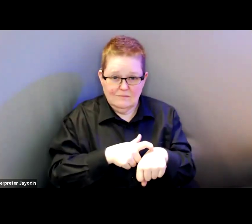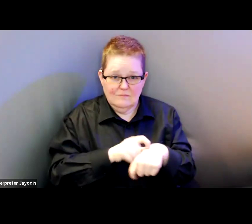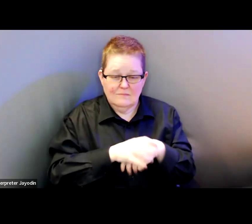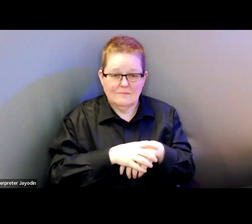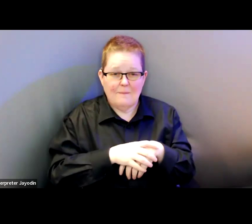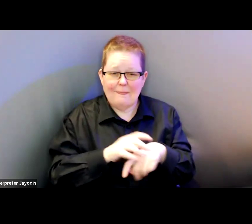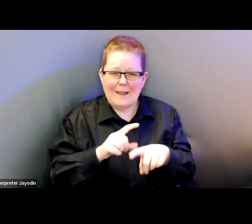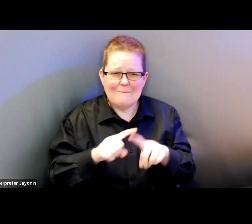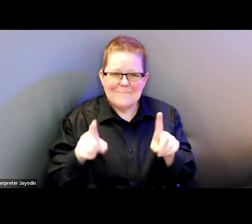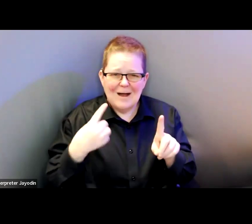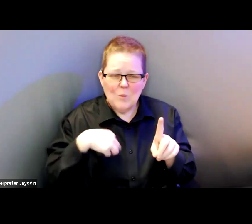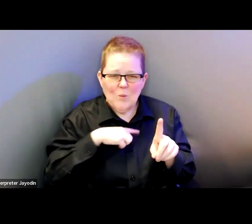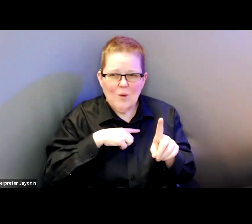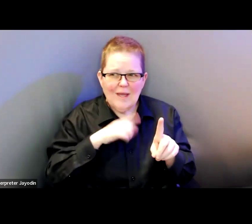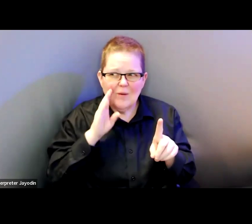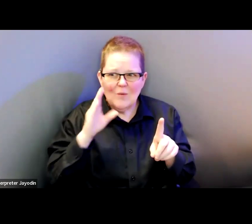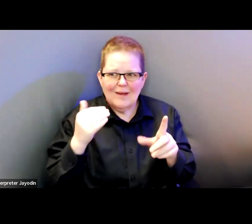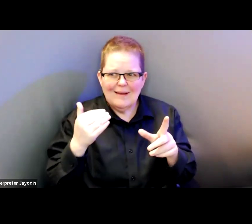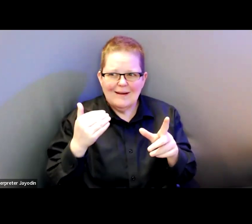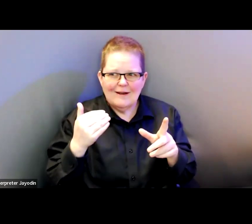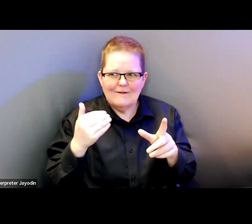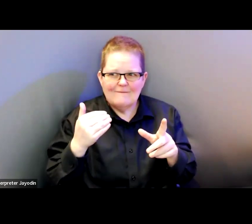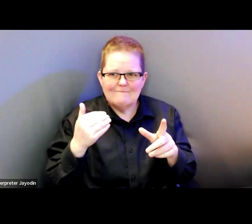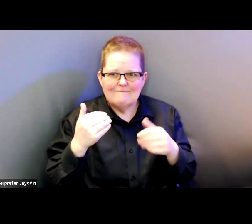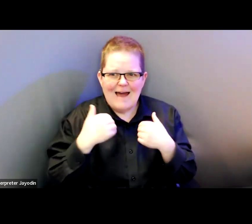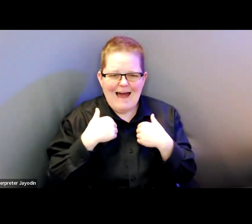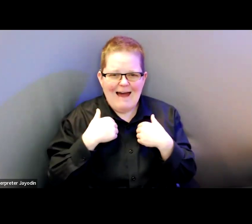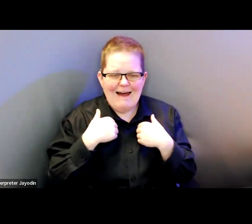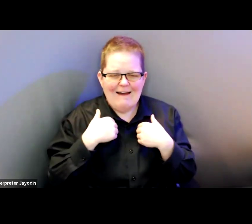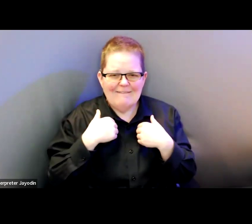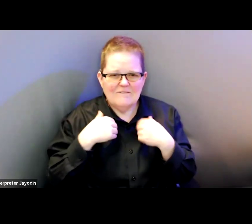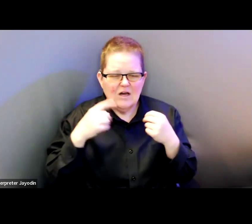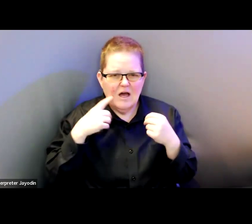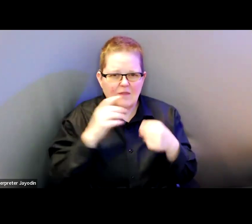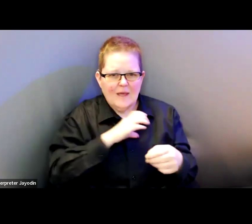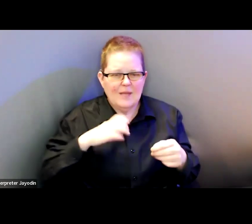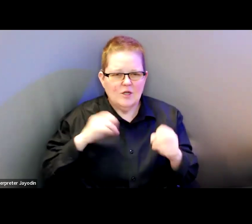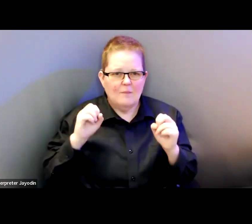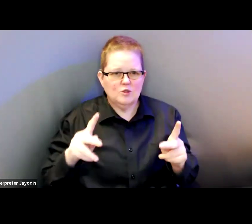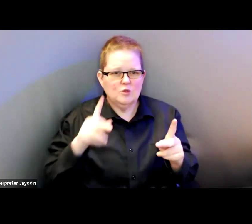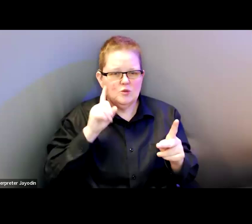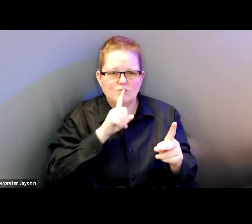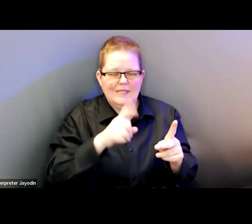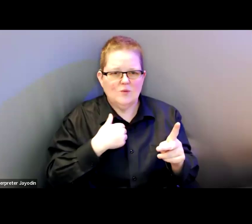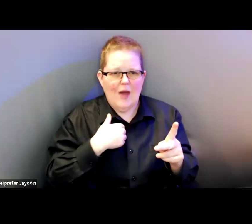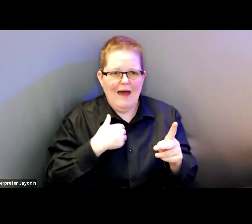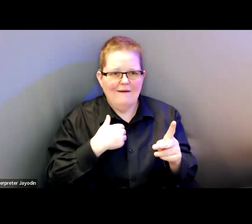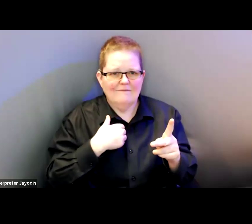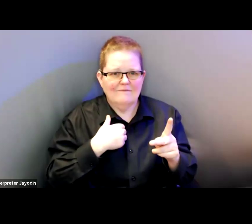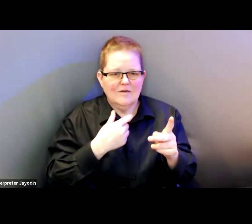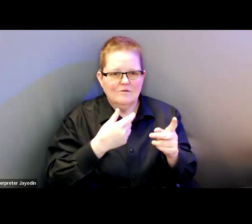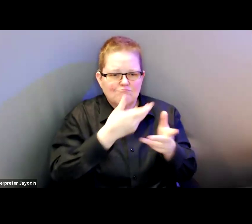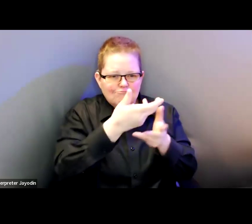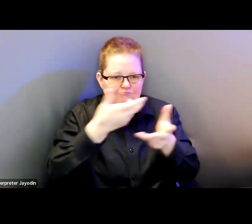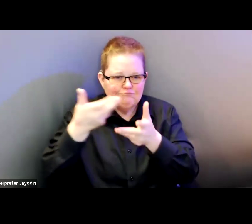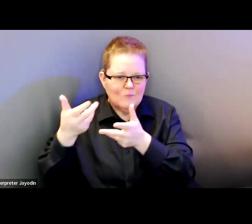But we wouldn't have, as the Federal Advisory Committee, an opportunity to have conversations with the relevant folks at the agencies, because